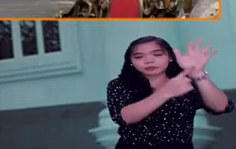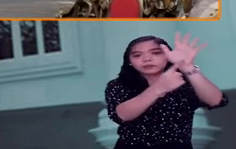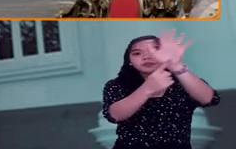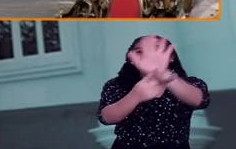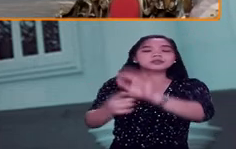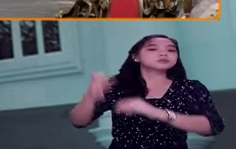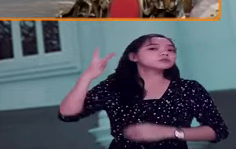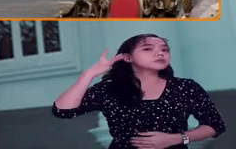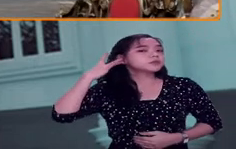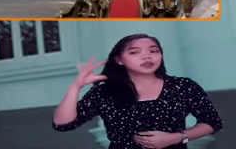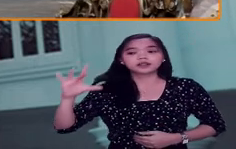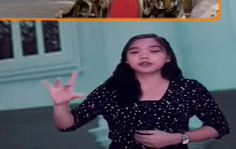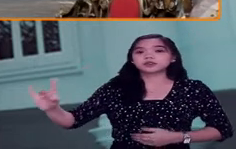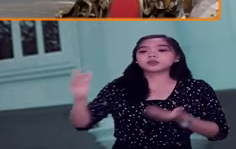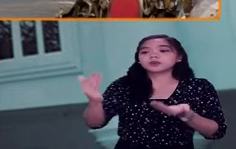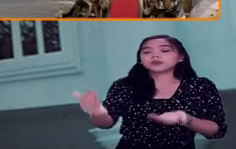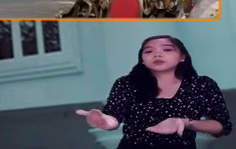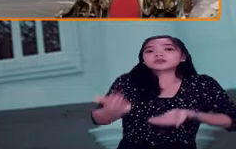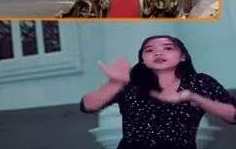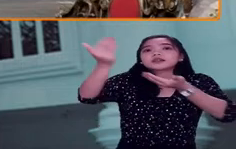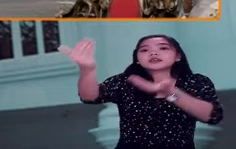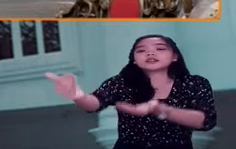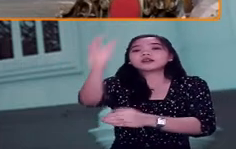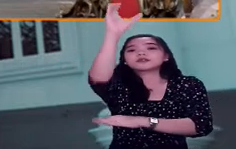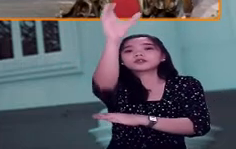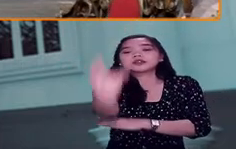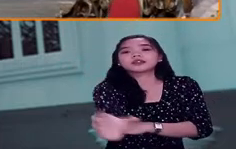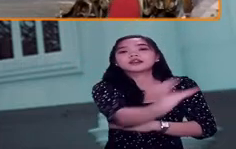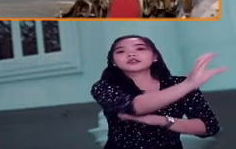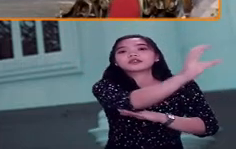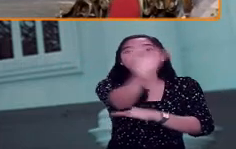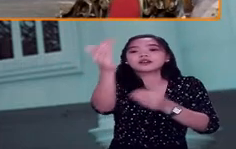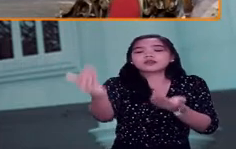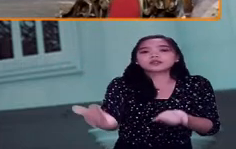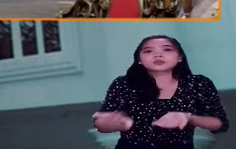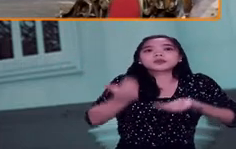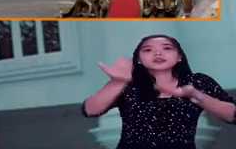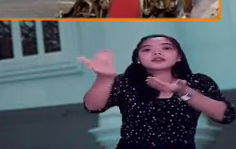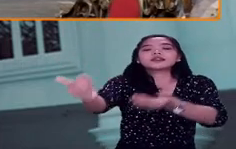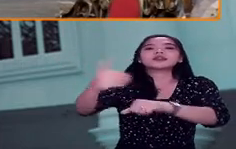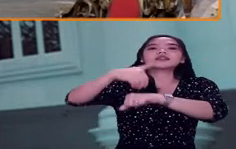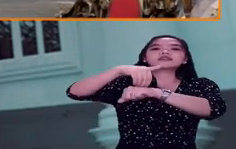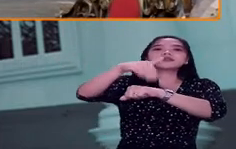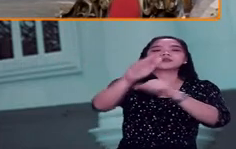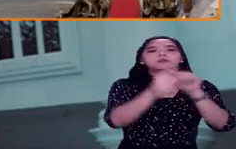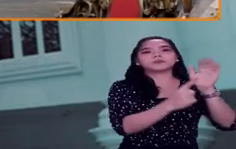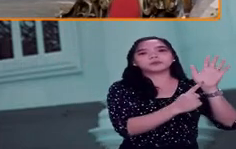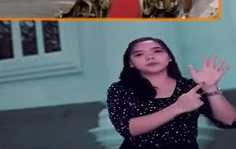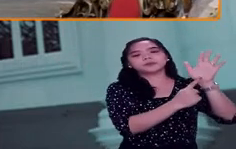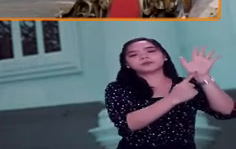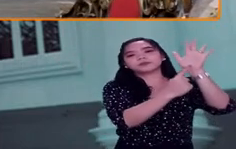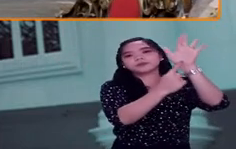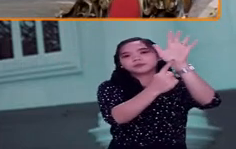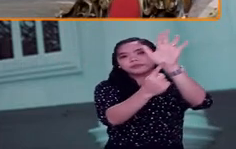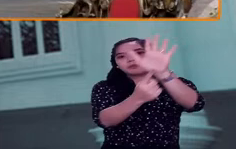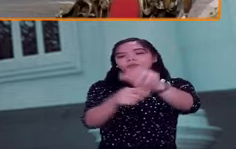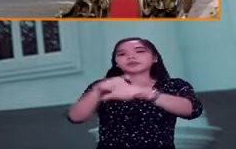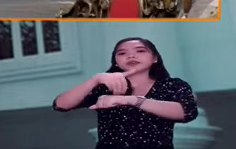the light. And a golden offering at the cross we lay. Send